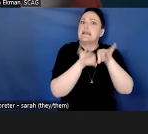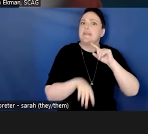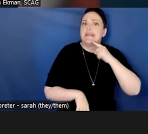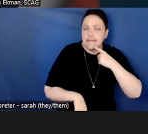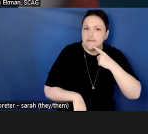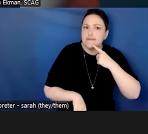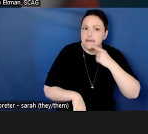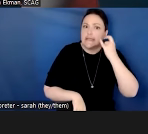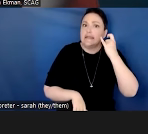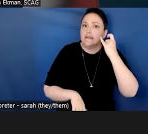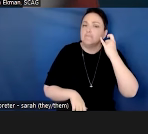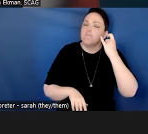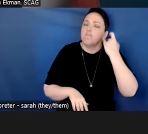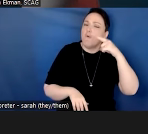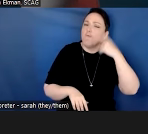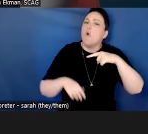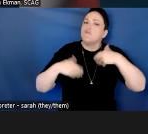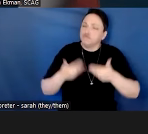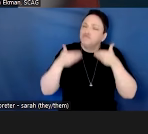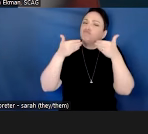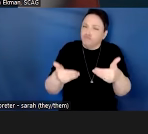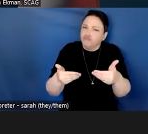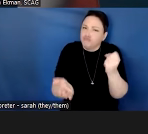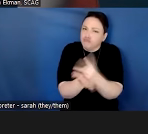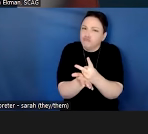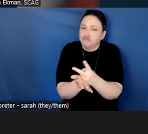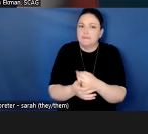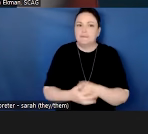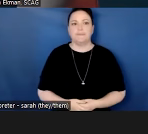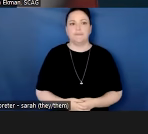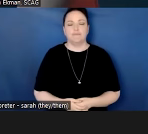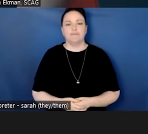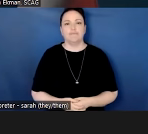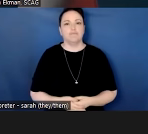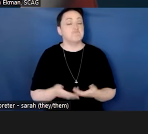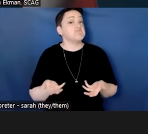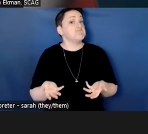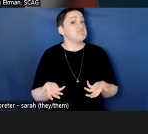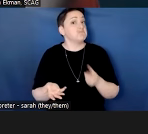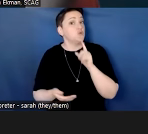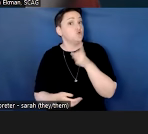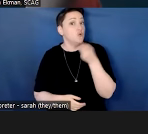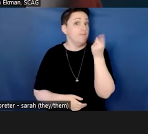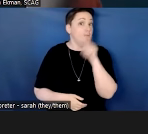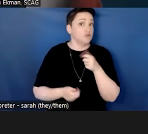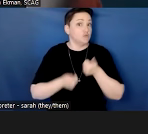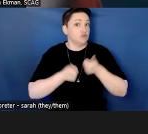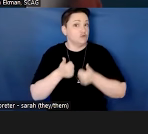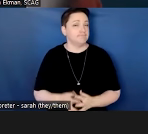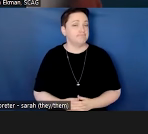project has a significant impact, it has to be all reduced to less than significant before it can be moved forward.